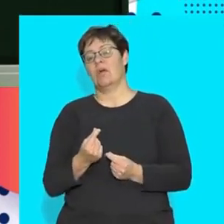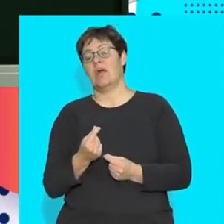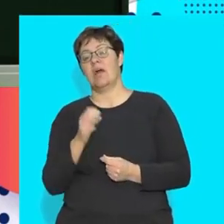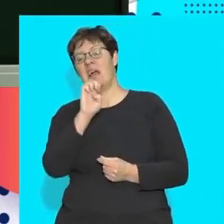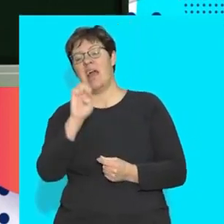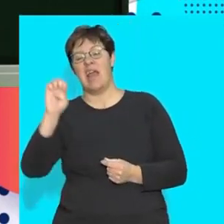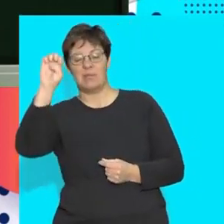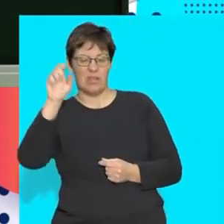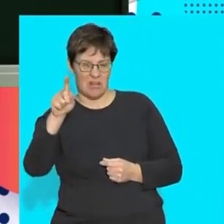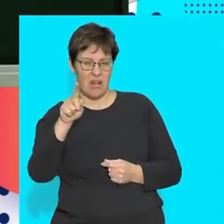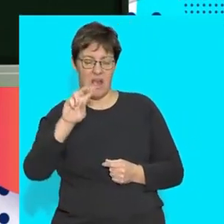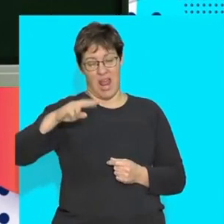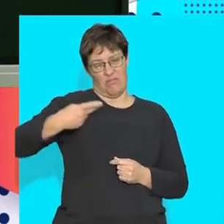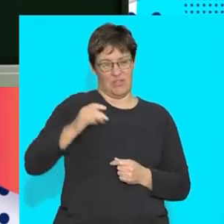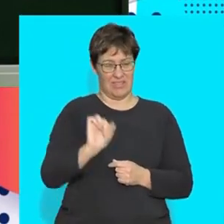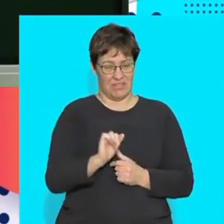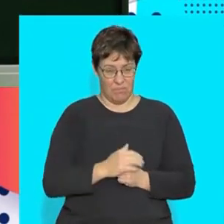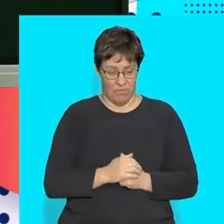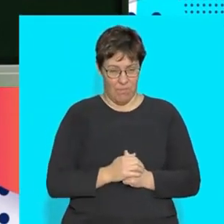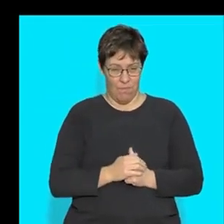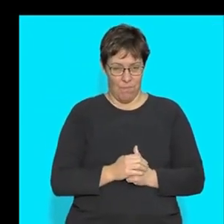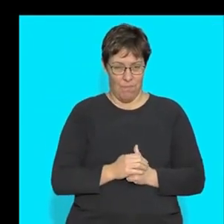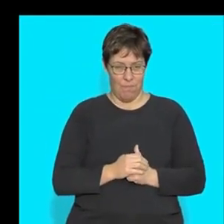its inverse, right? So